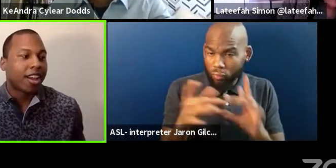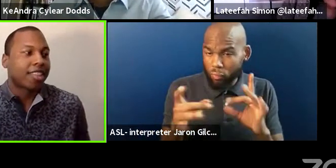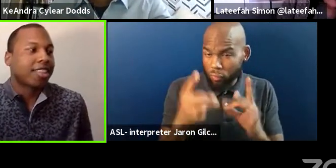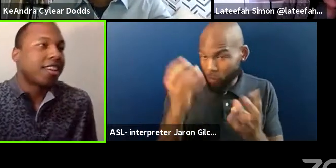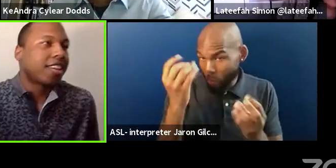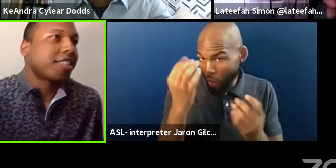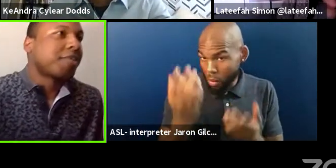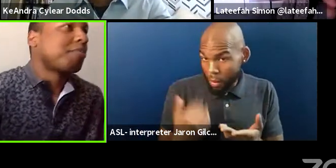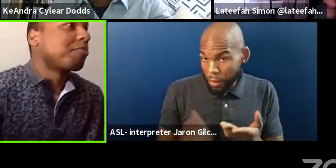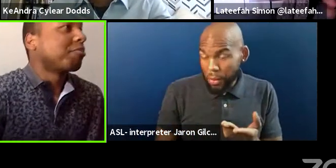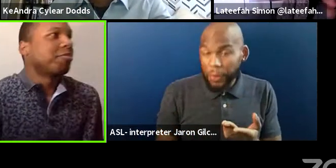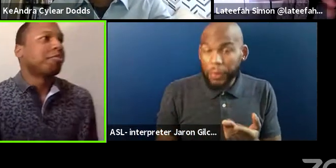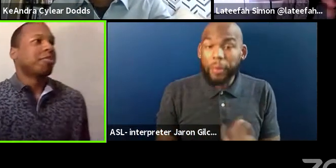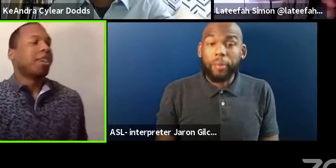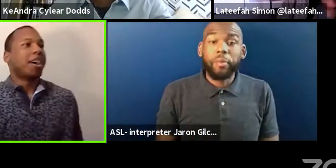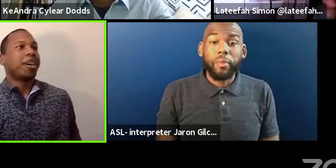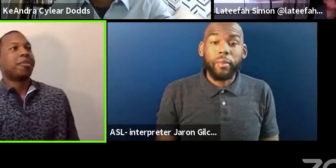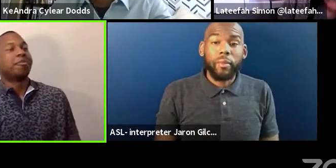Yeah, I think